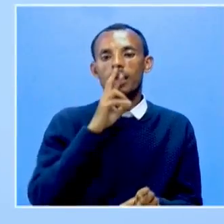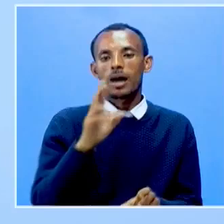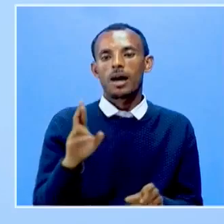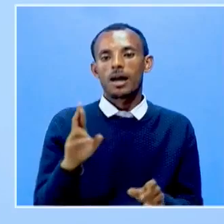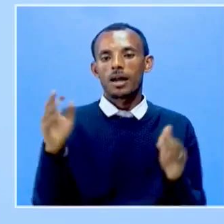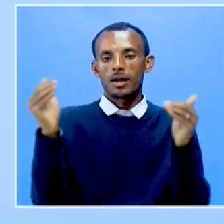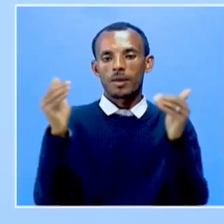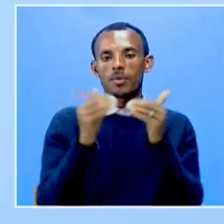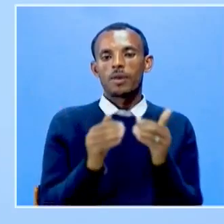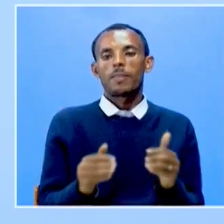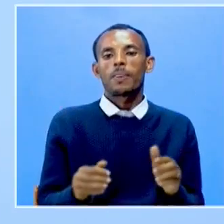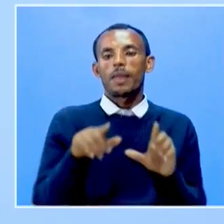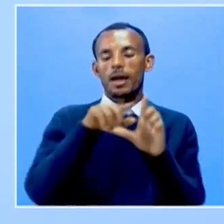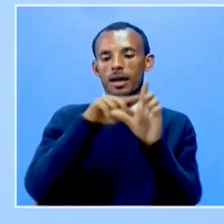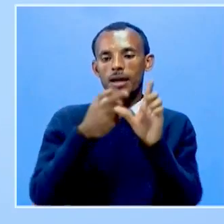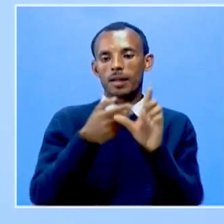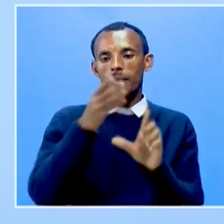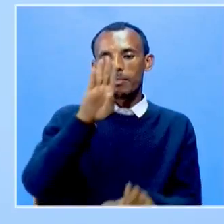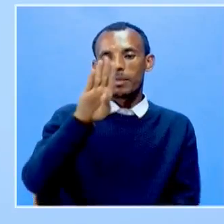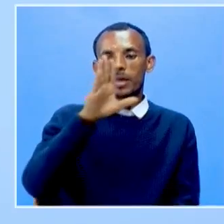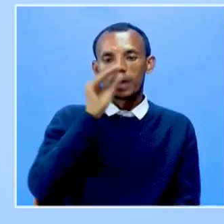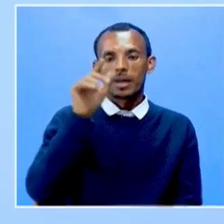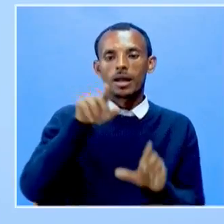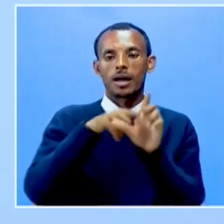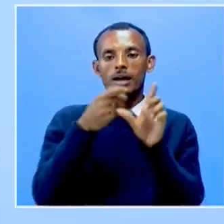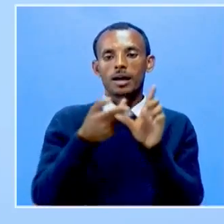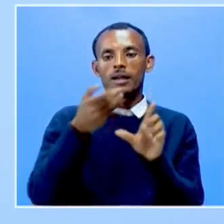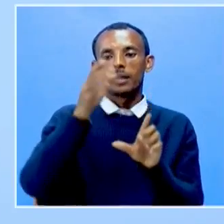B and angle C are congruent.